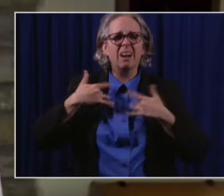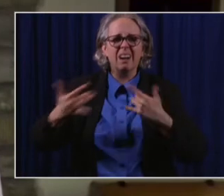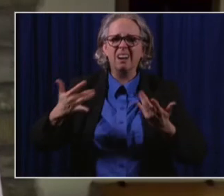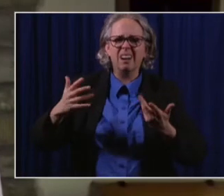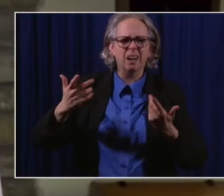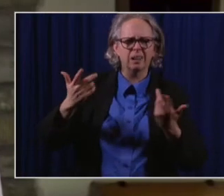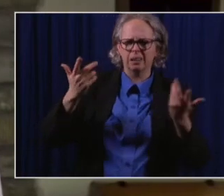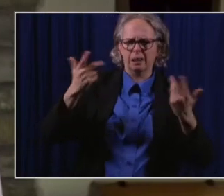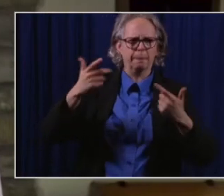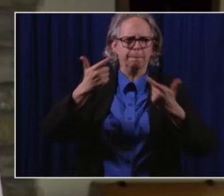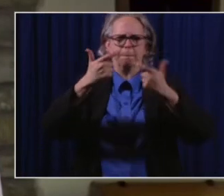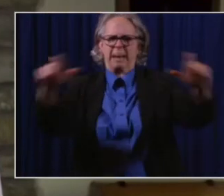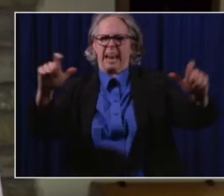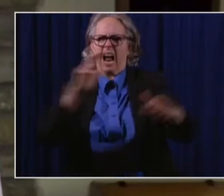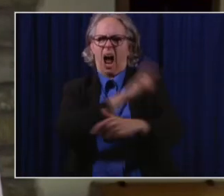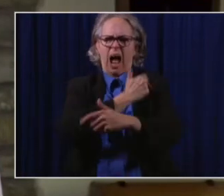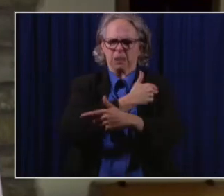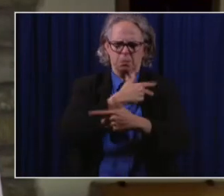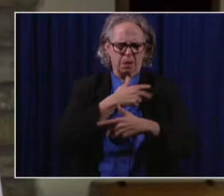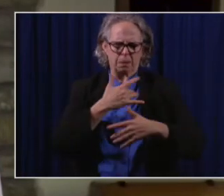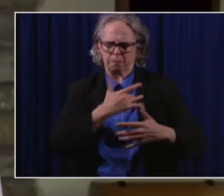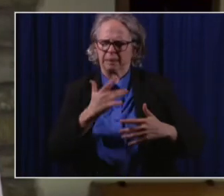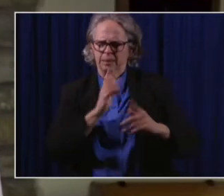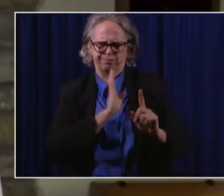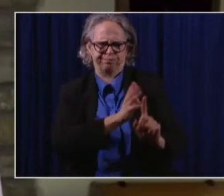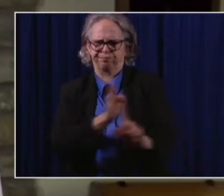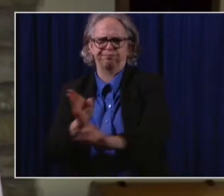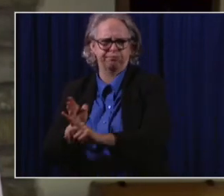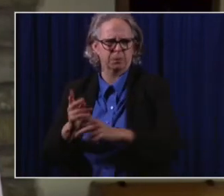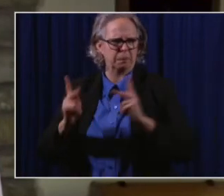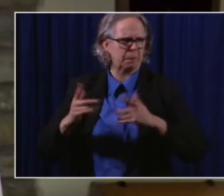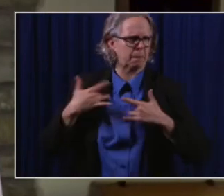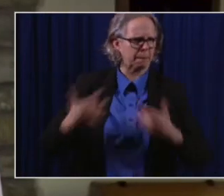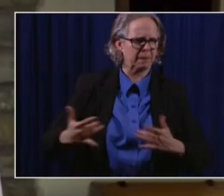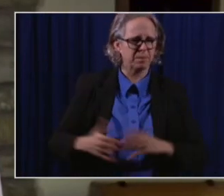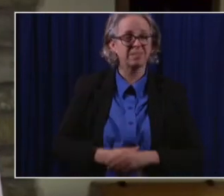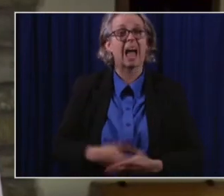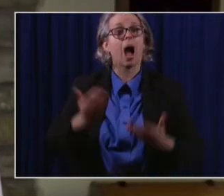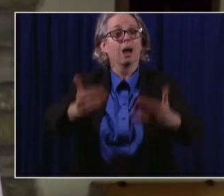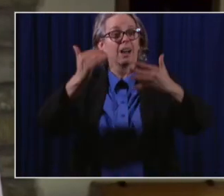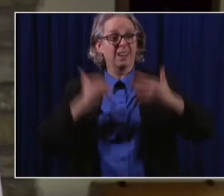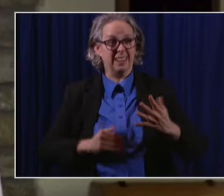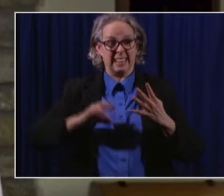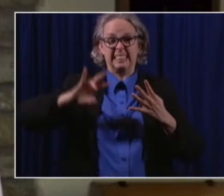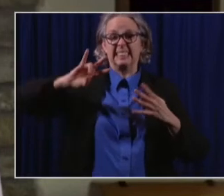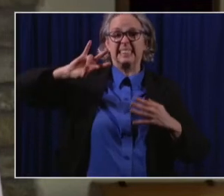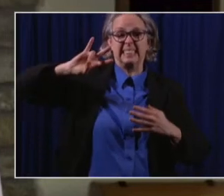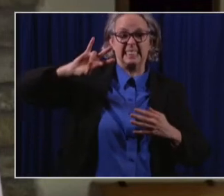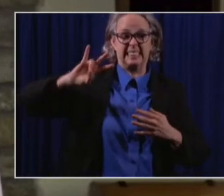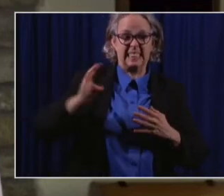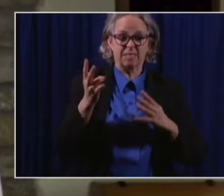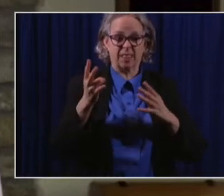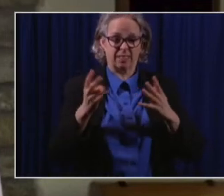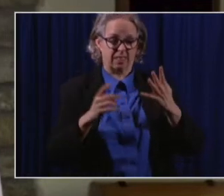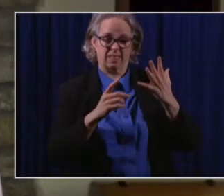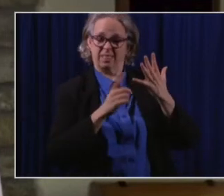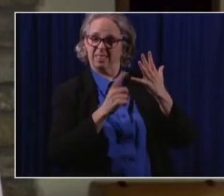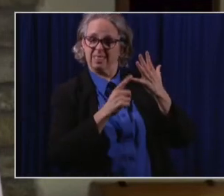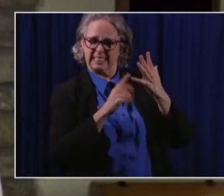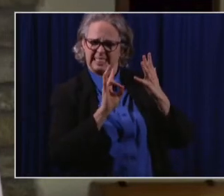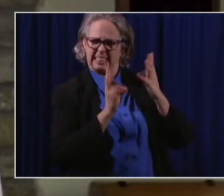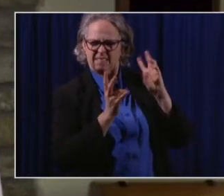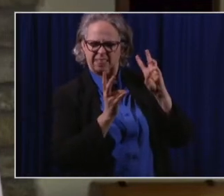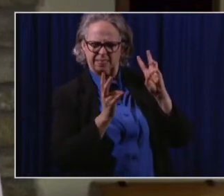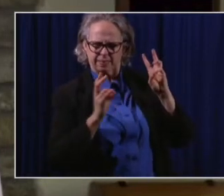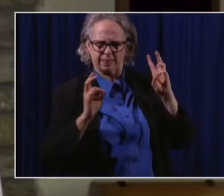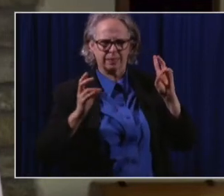That is indicated. Indicator 6, intensive care unit bed occupancy. It's flagged if both the percentage of the occupied ICU beds in